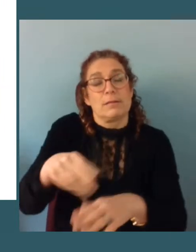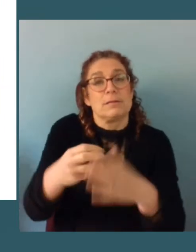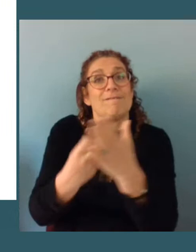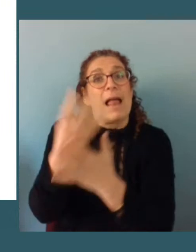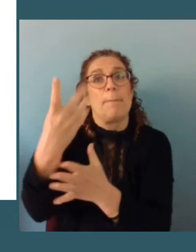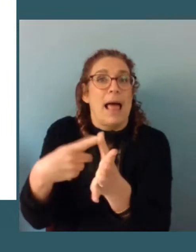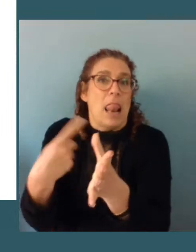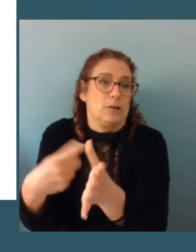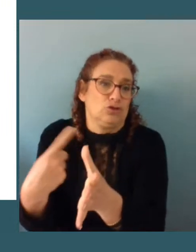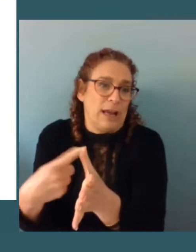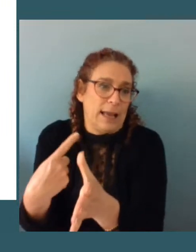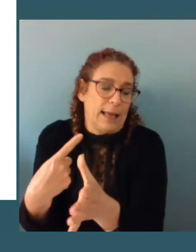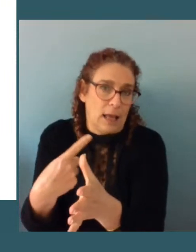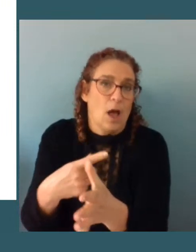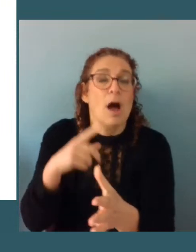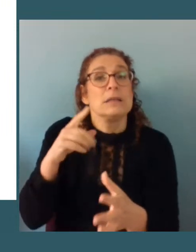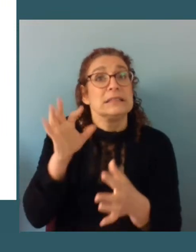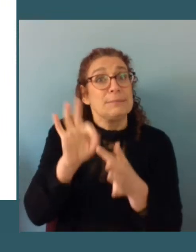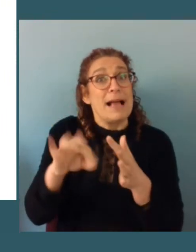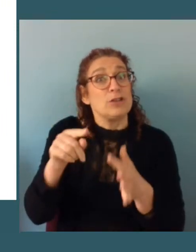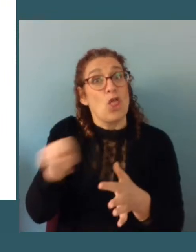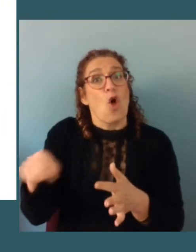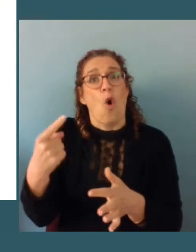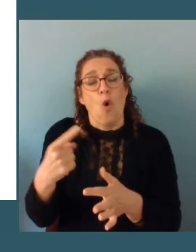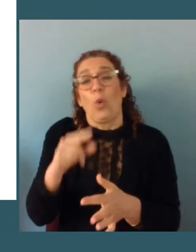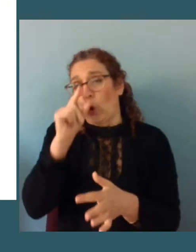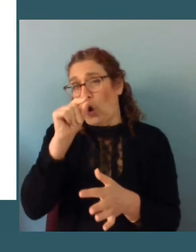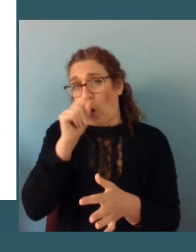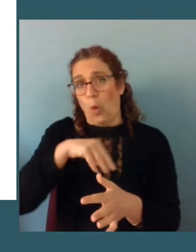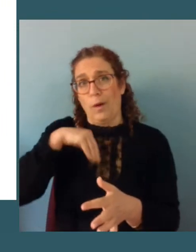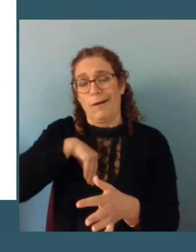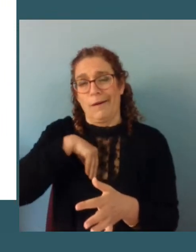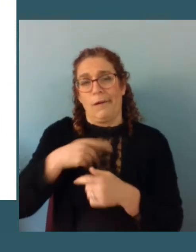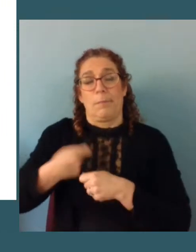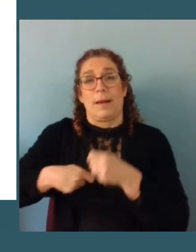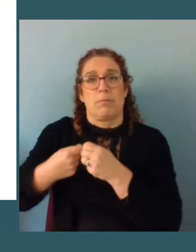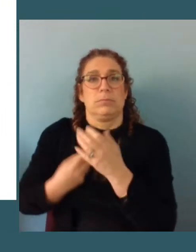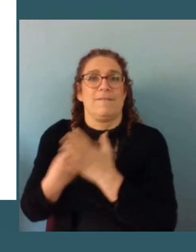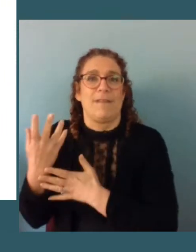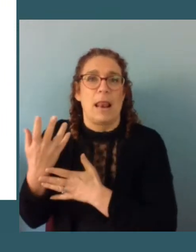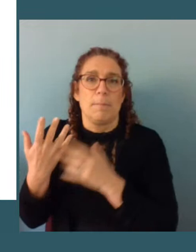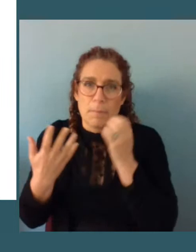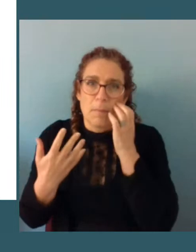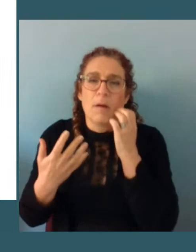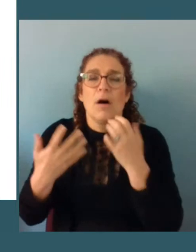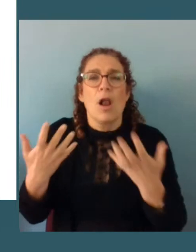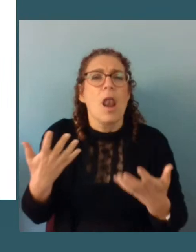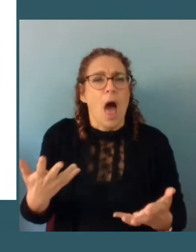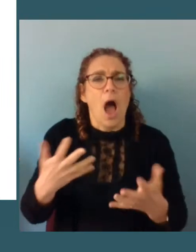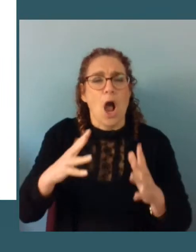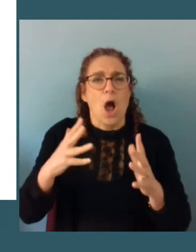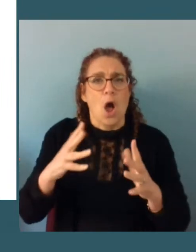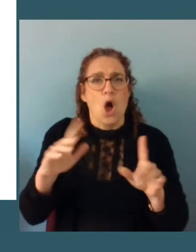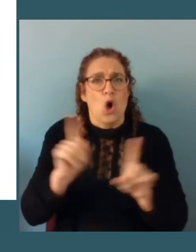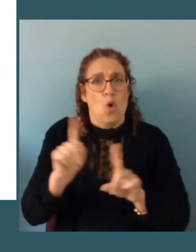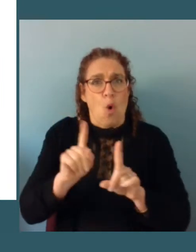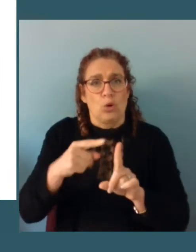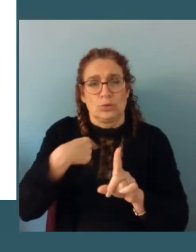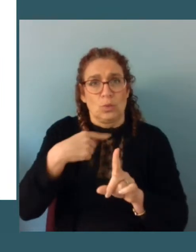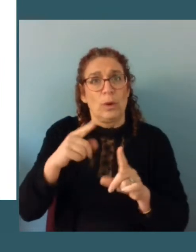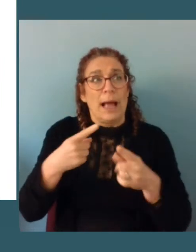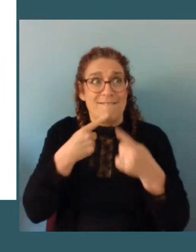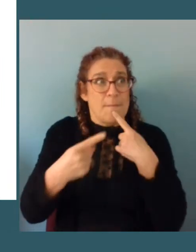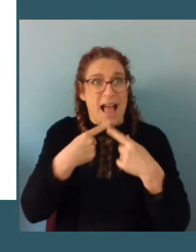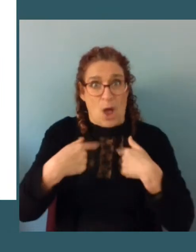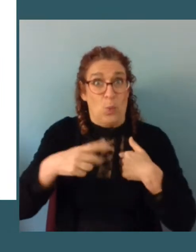susceptible for development of peanut allergy. So talking about large-scale messages that we could be giving to the population.